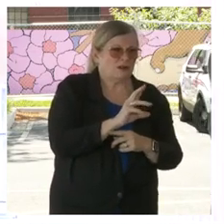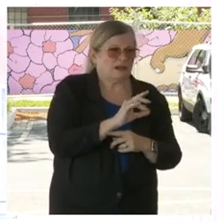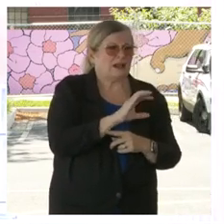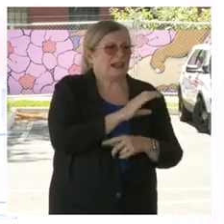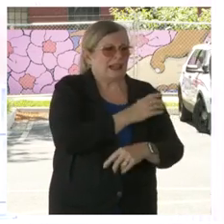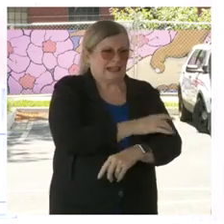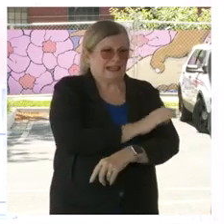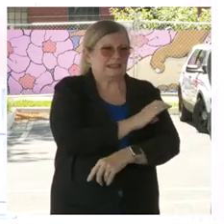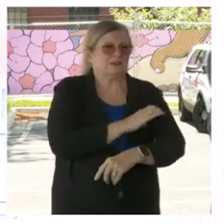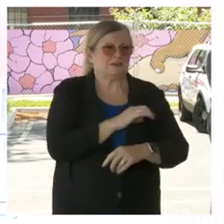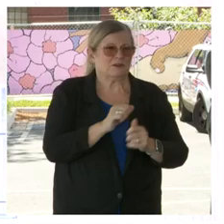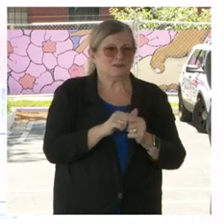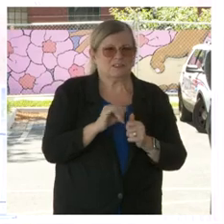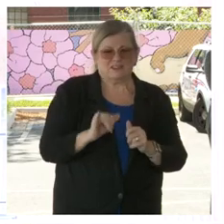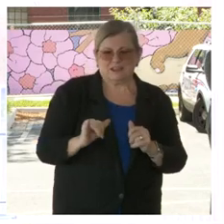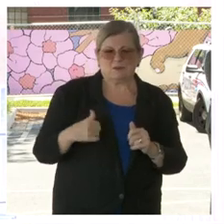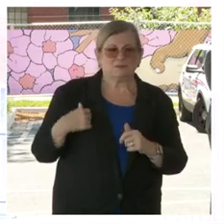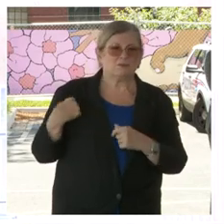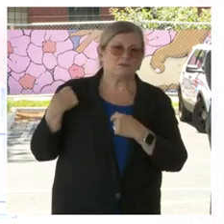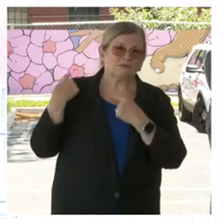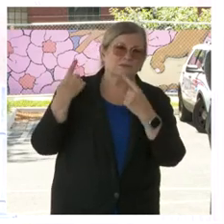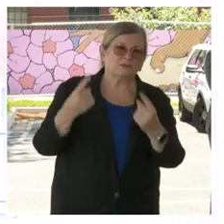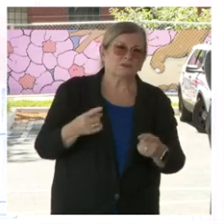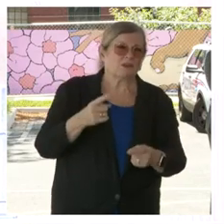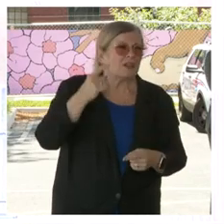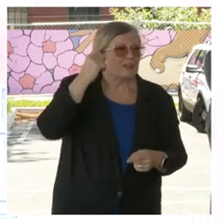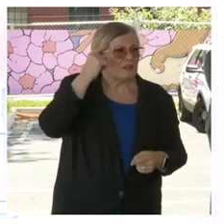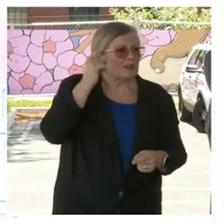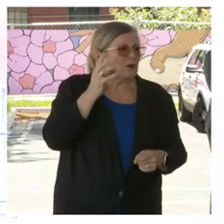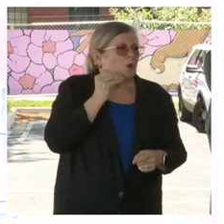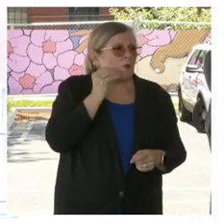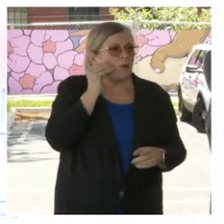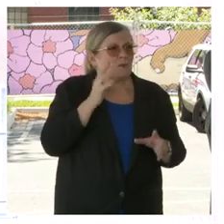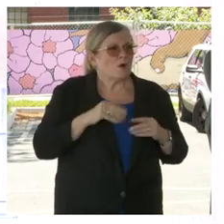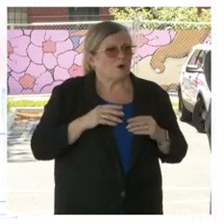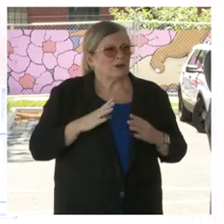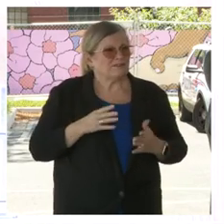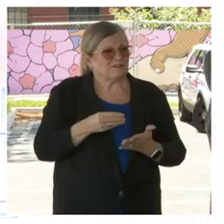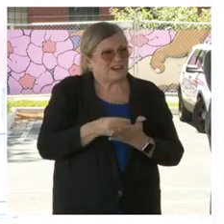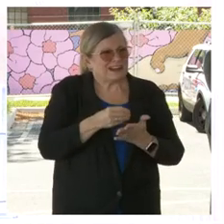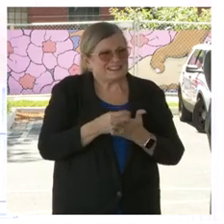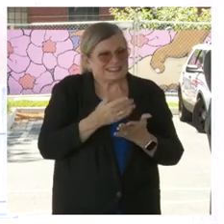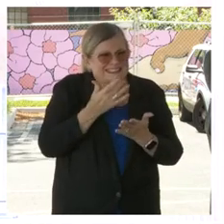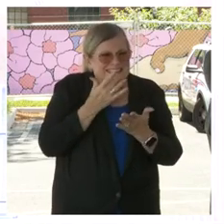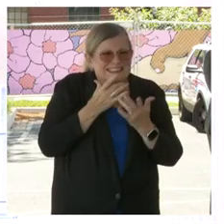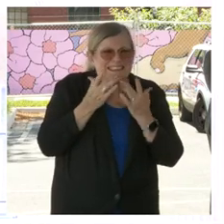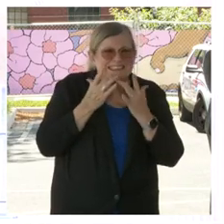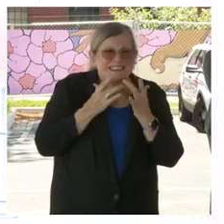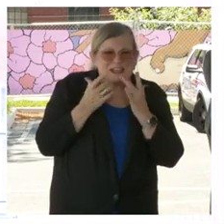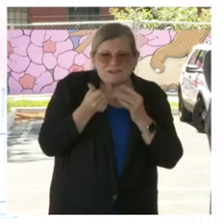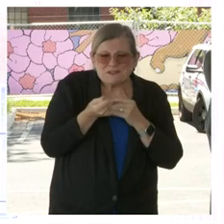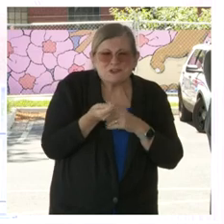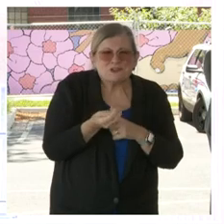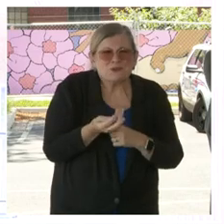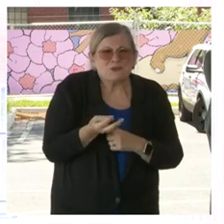Property Acquisition Fund and the Black Homeownership Fund. These are just a few of the investments that we've been able to ensure working with